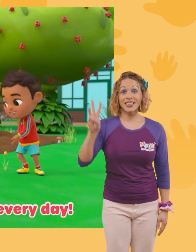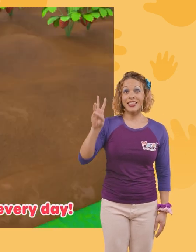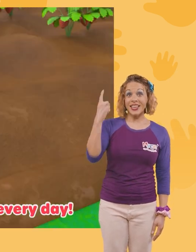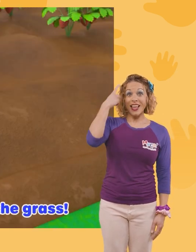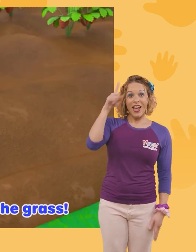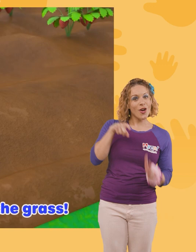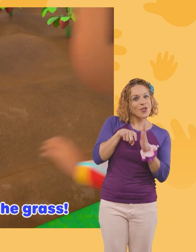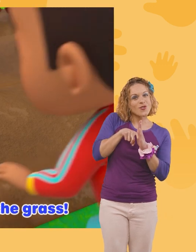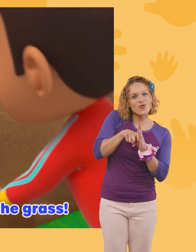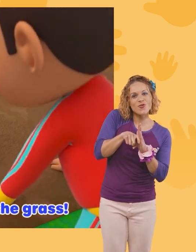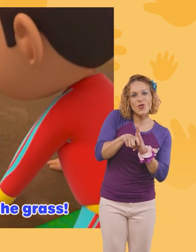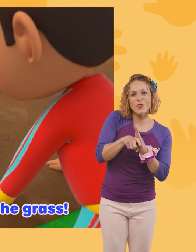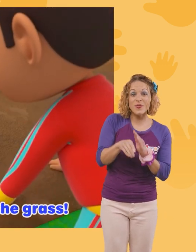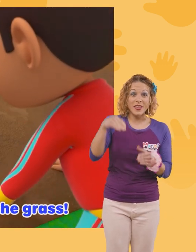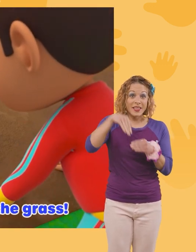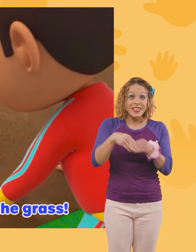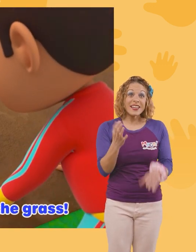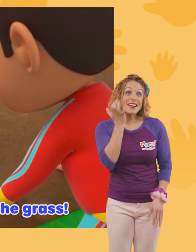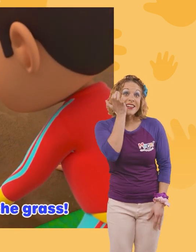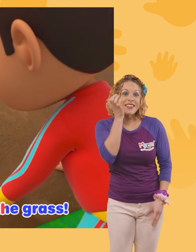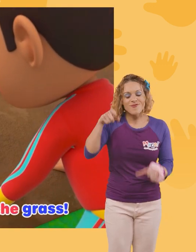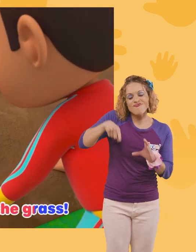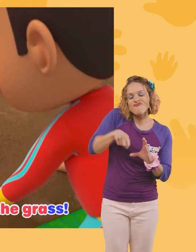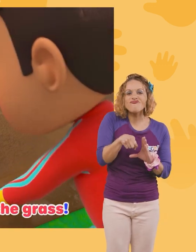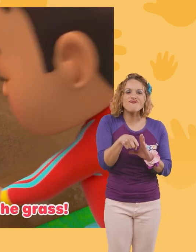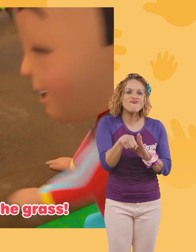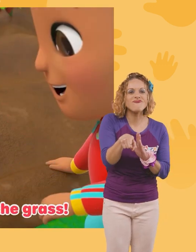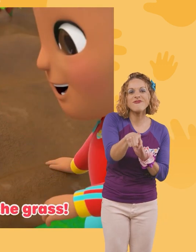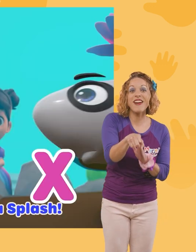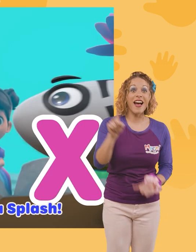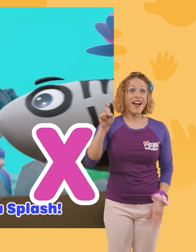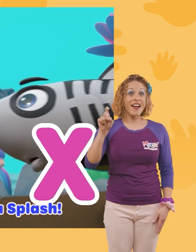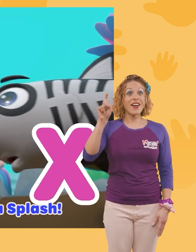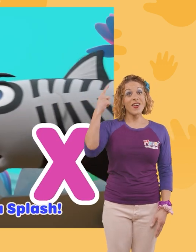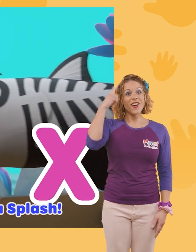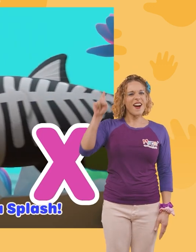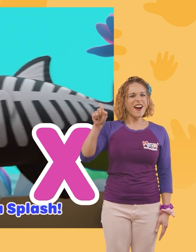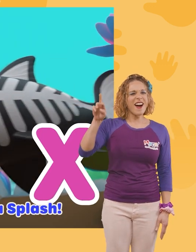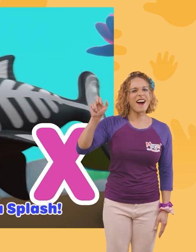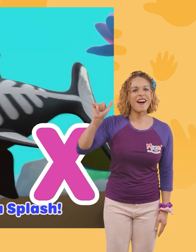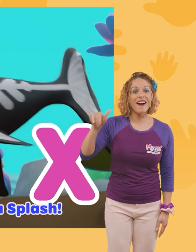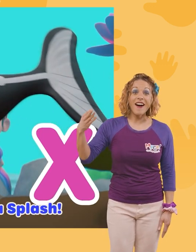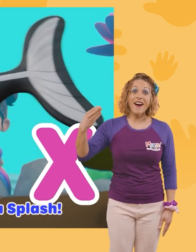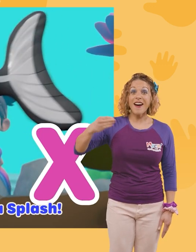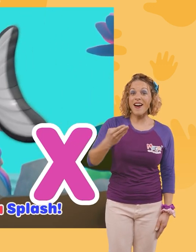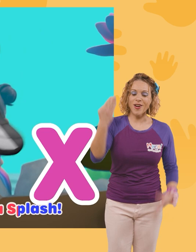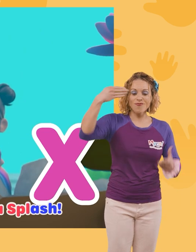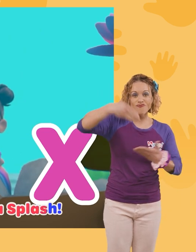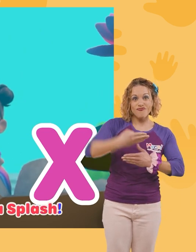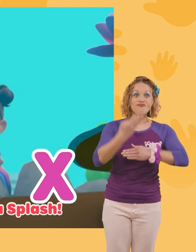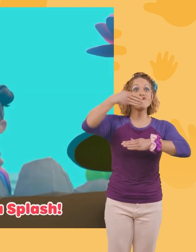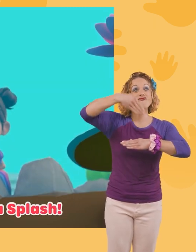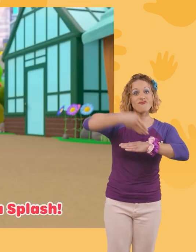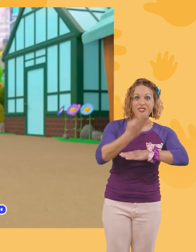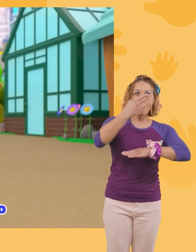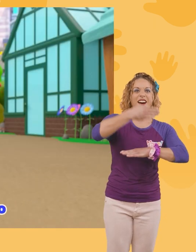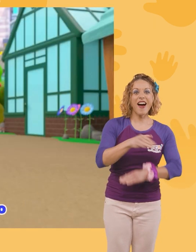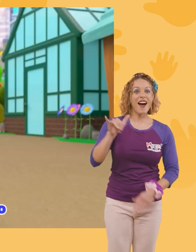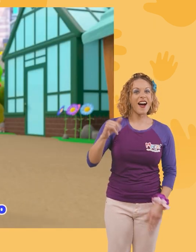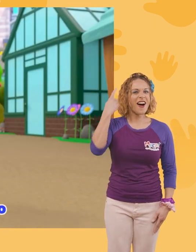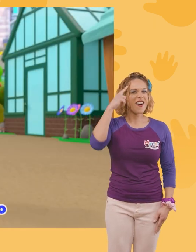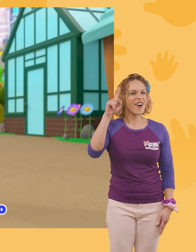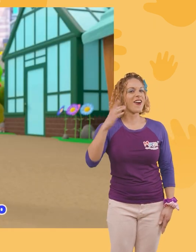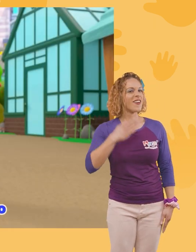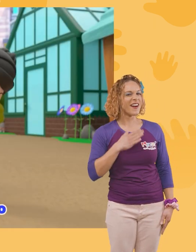day. W is for worms falling in the grass. X is for X-ray fish making a splash.